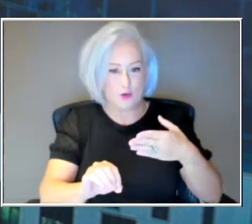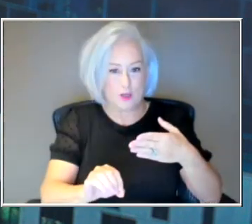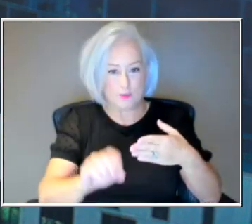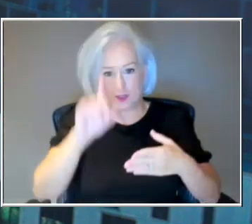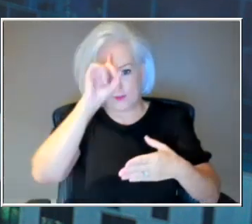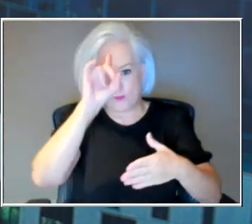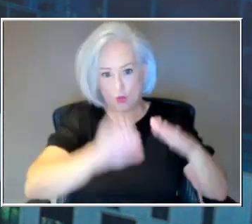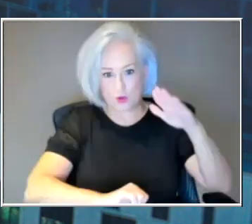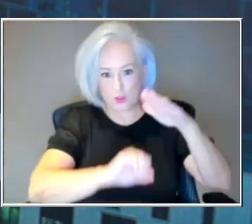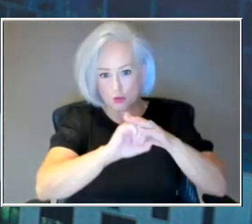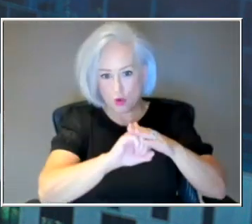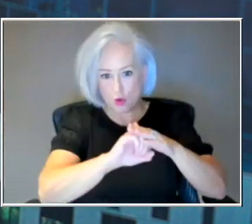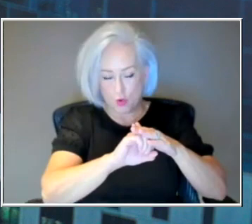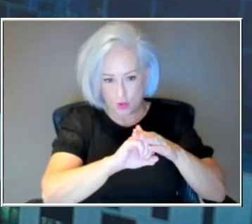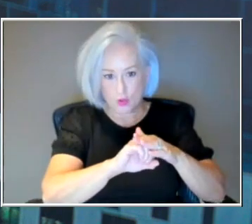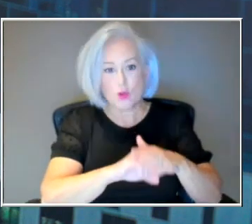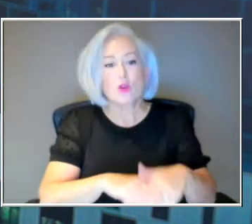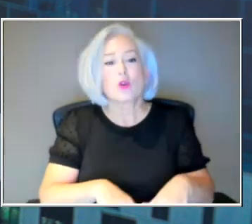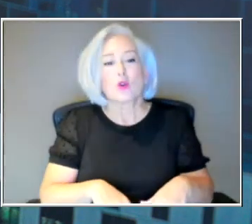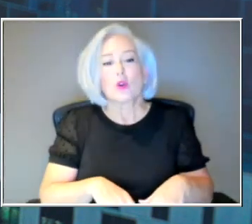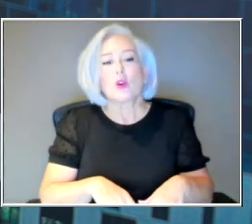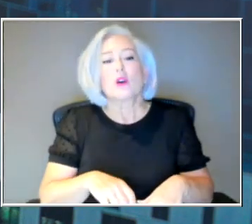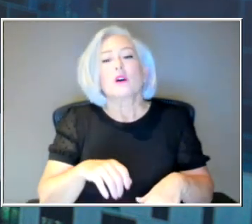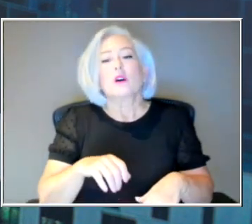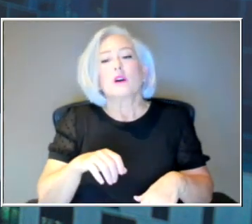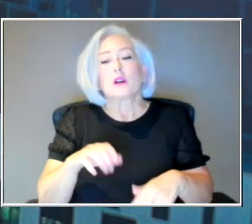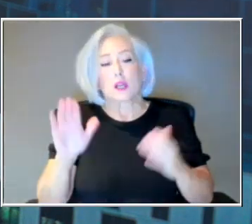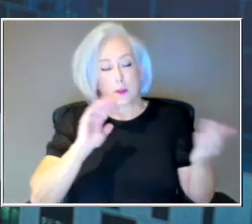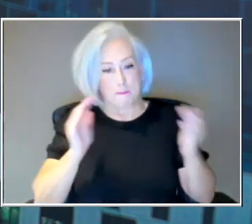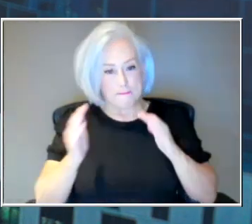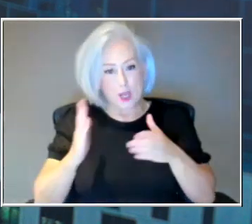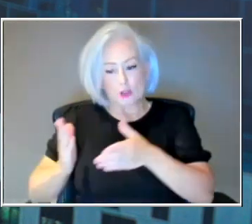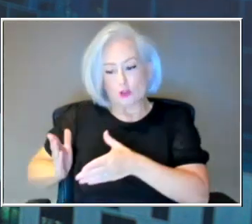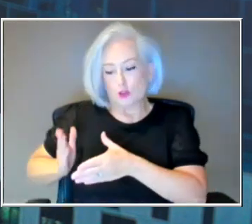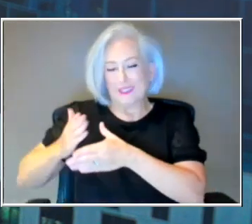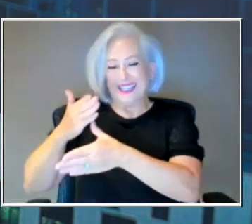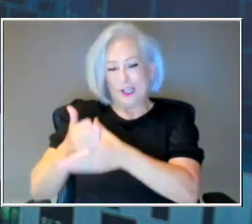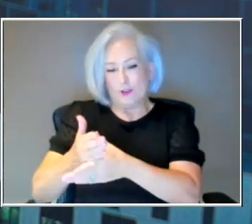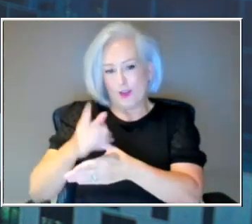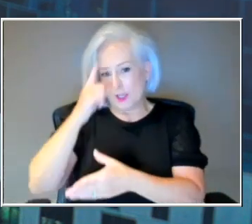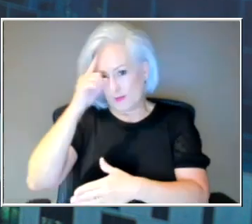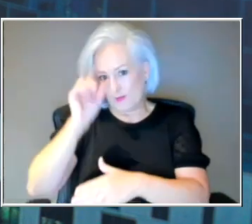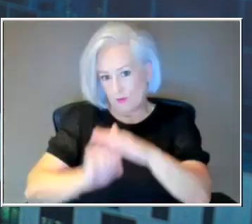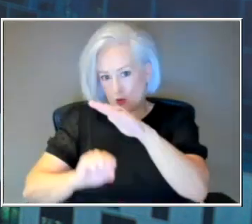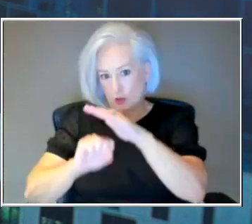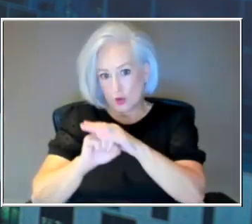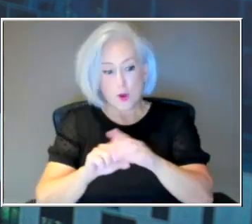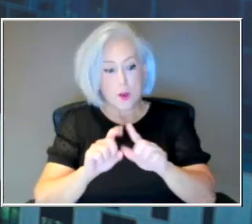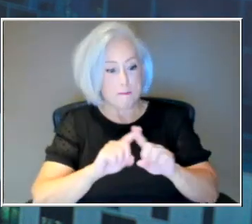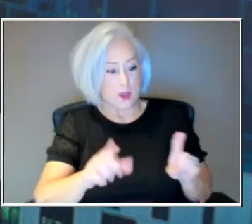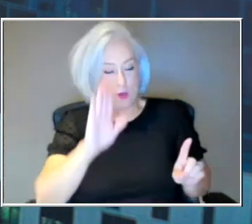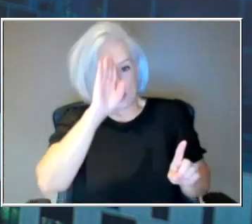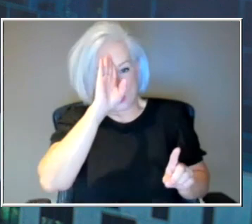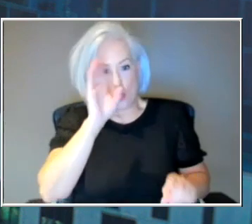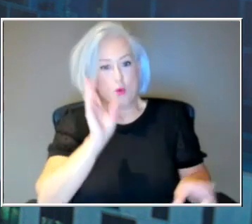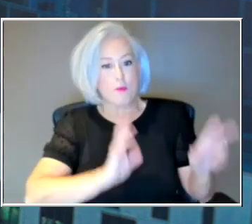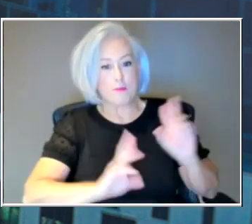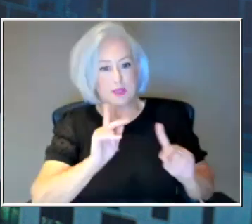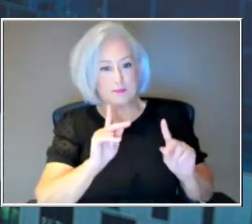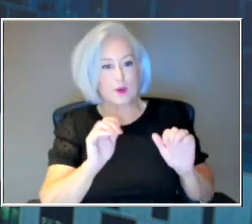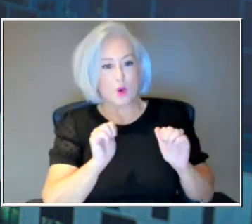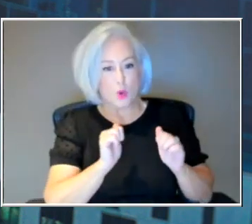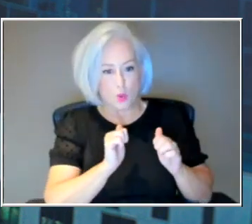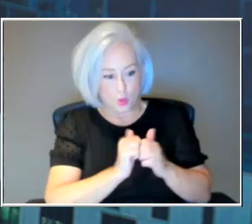with regard to acute stroke interventions, but we do know that stroke patients in that particular population, they do better with